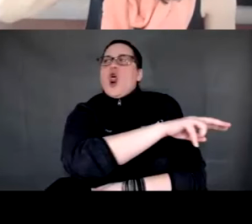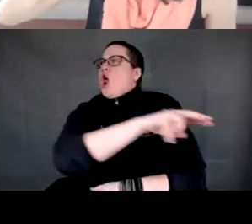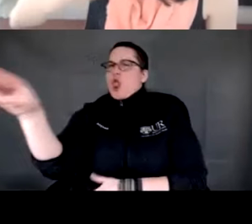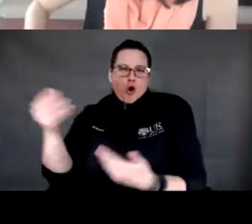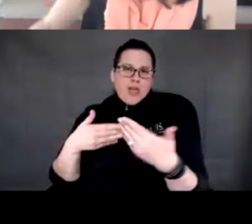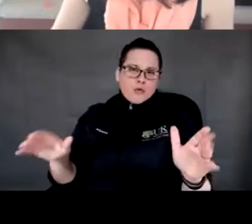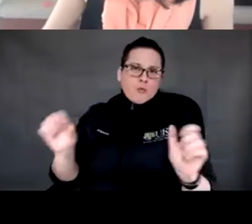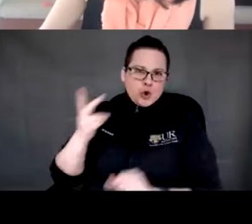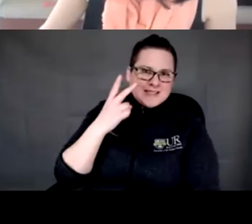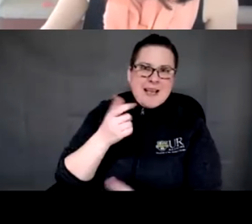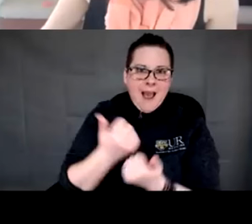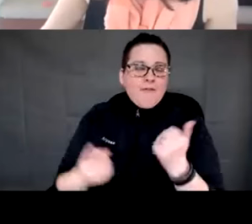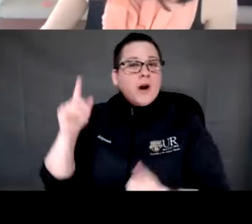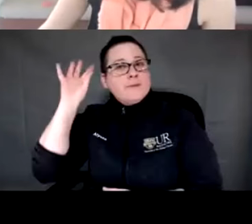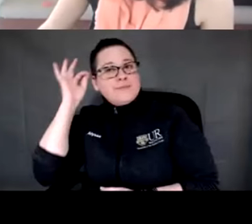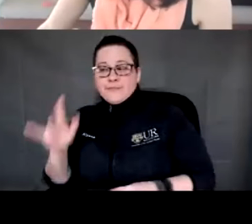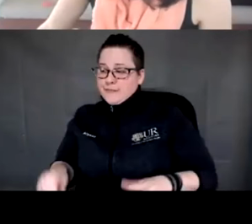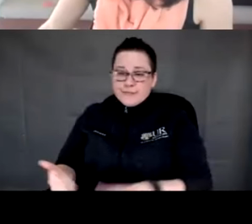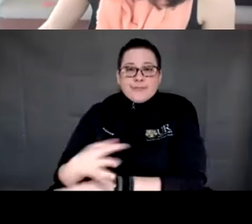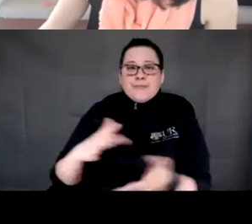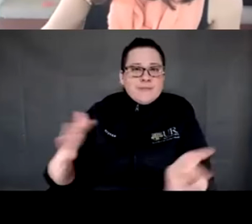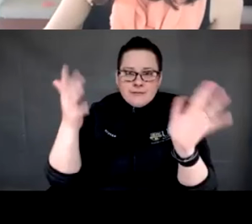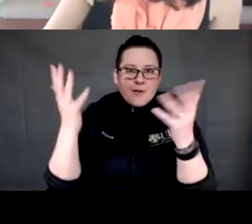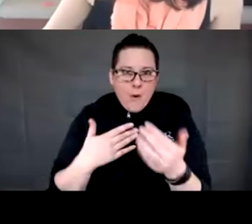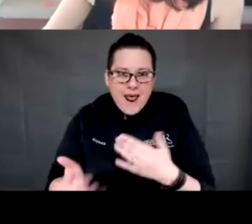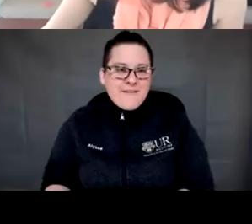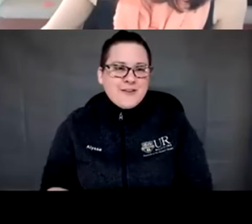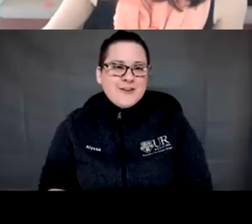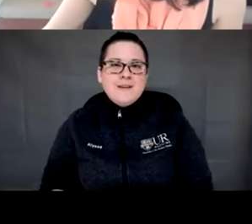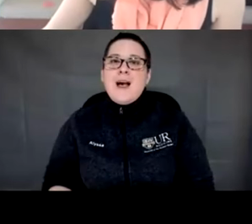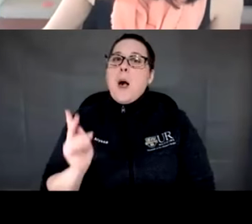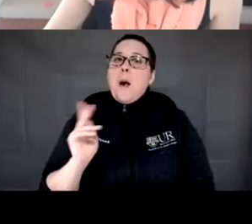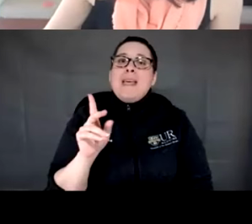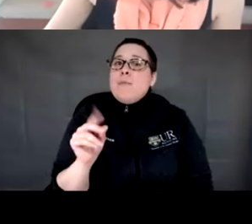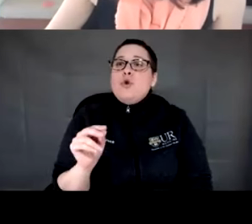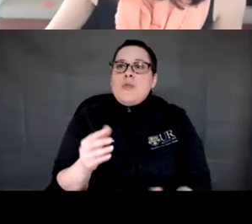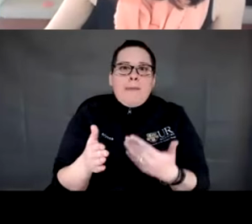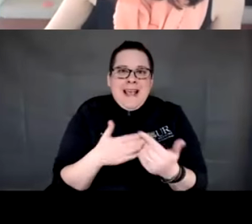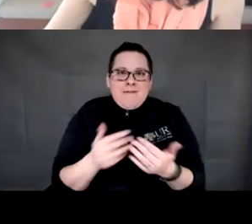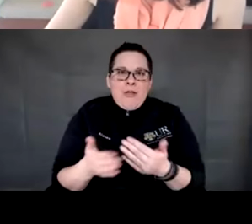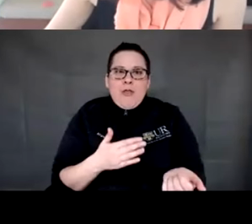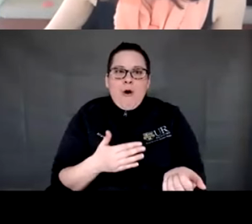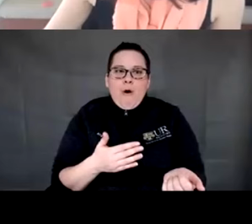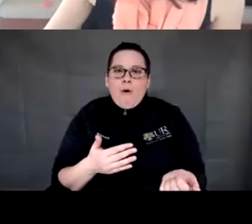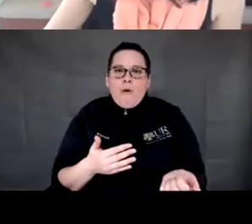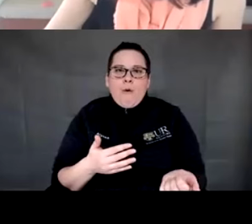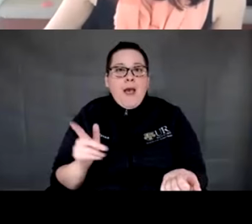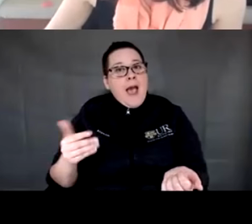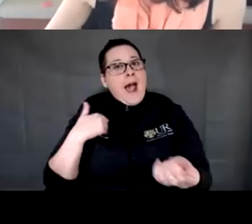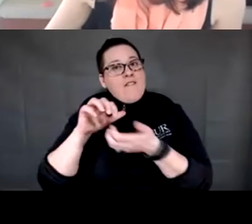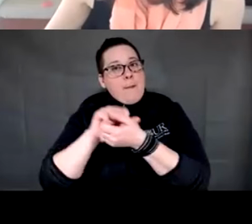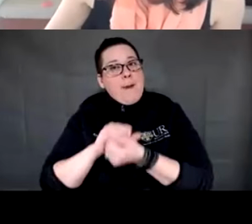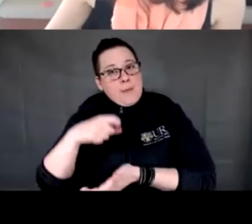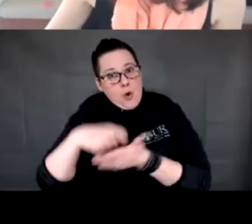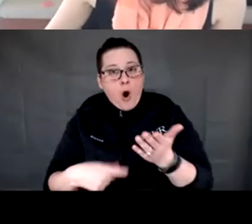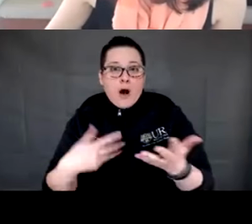could look around and see everybody fidgeting because people do it all the time. People also do them despite the fact that they have a metabolic and also a social cost.